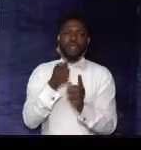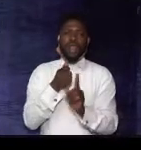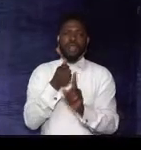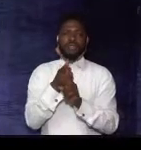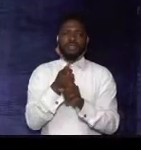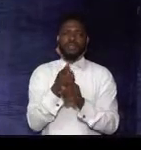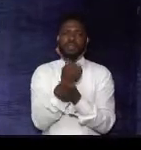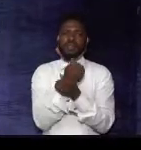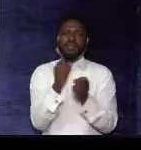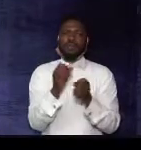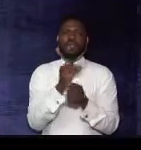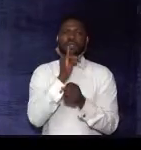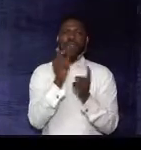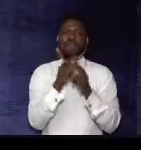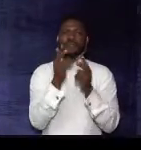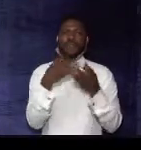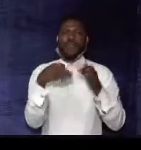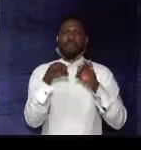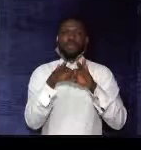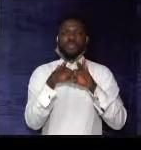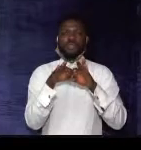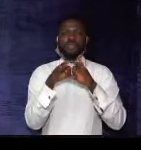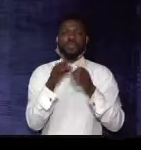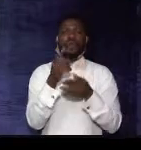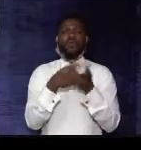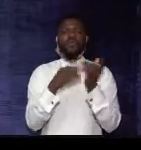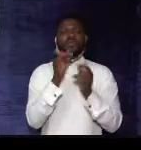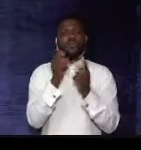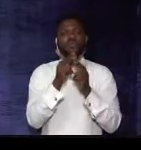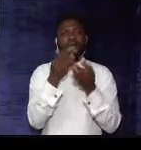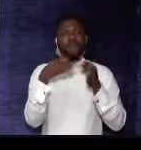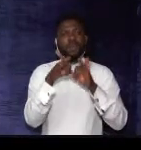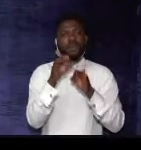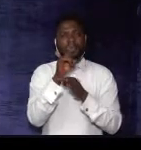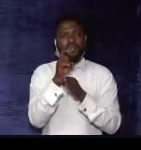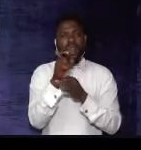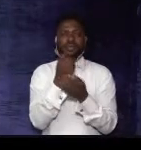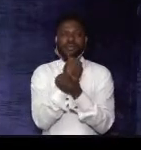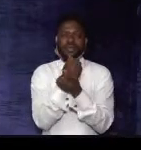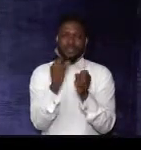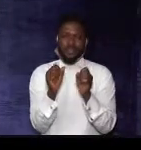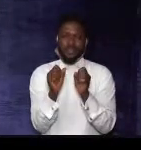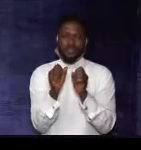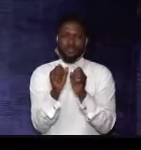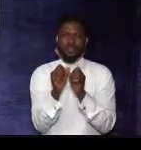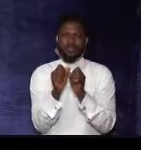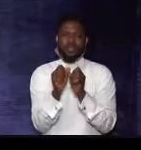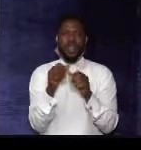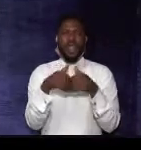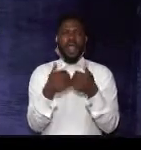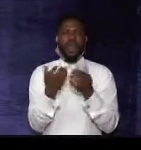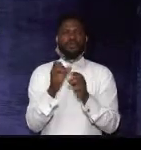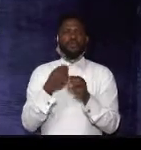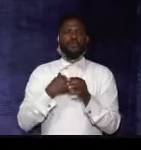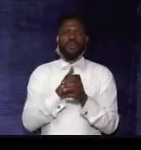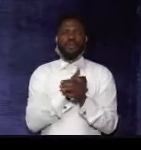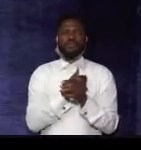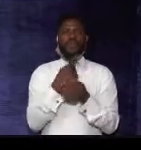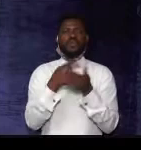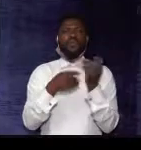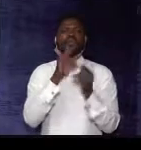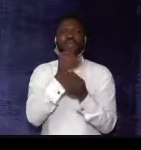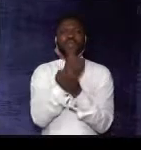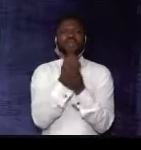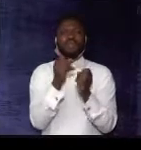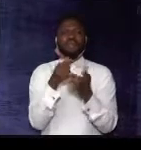reduce accidents, safety is very important. What is very important? Safety. So, how do